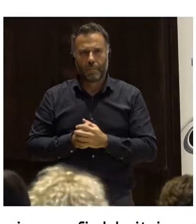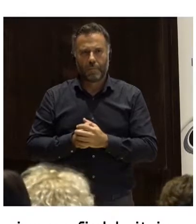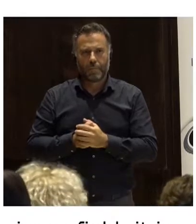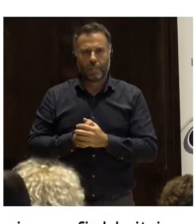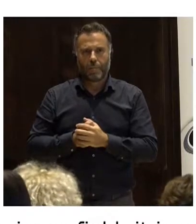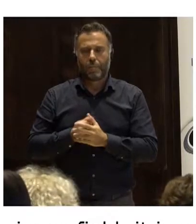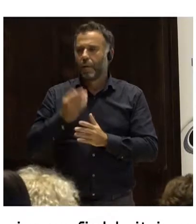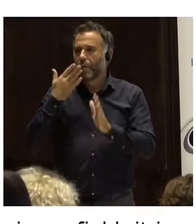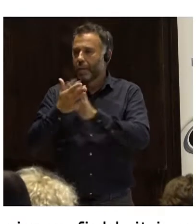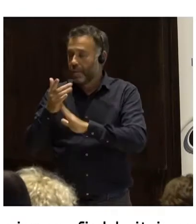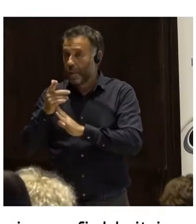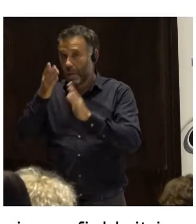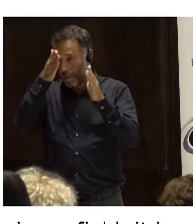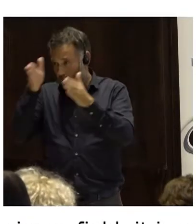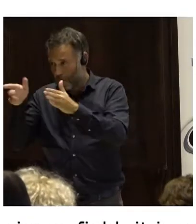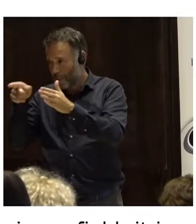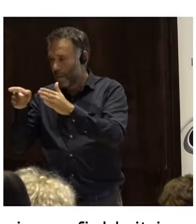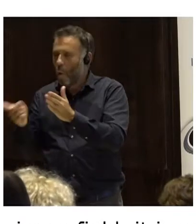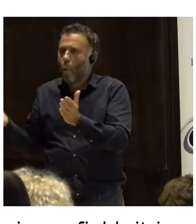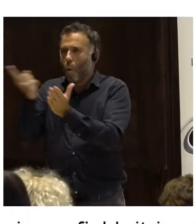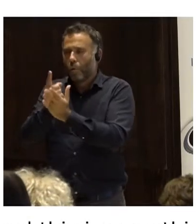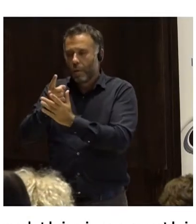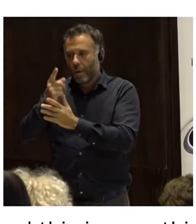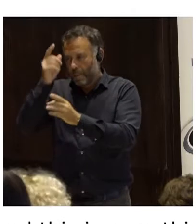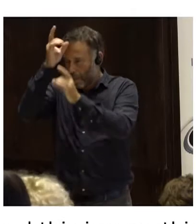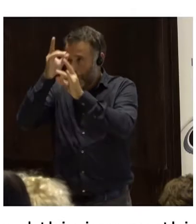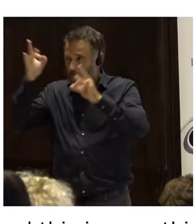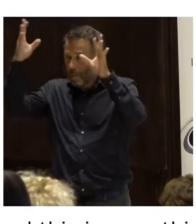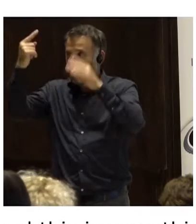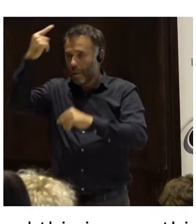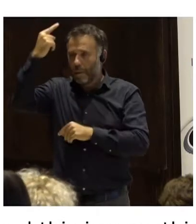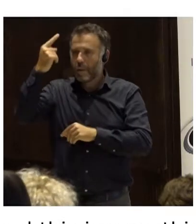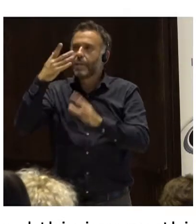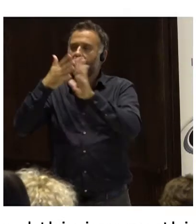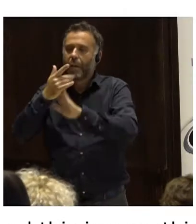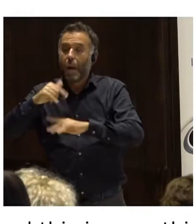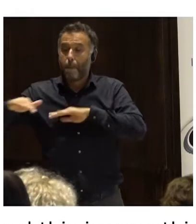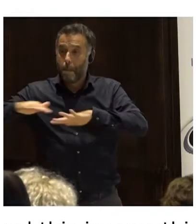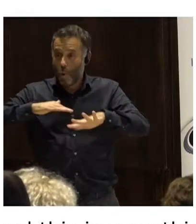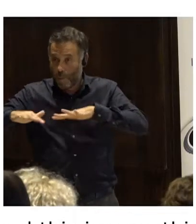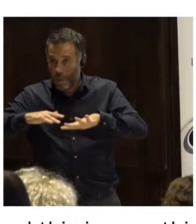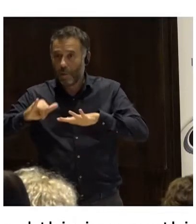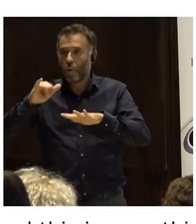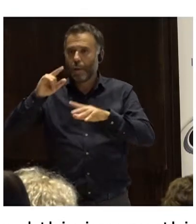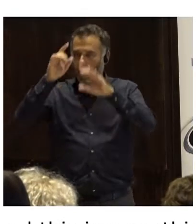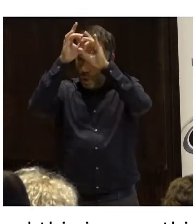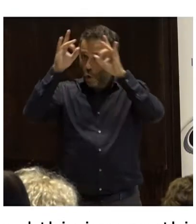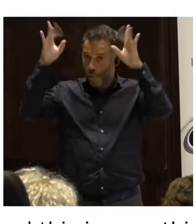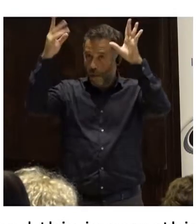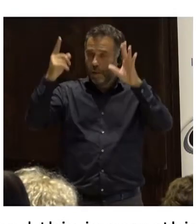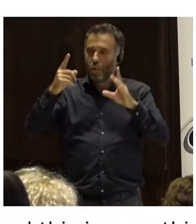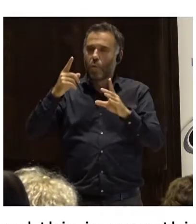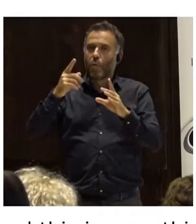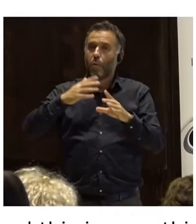rethink to the role that movement and representation of movement in the brain has for